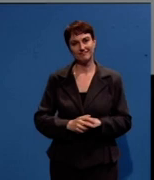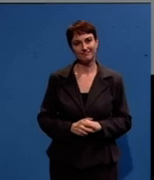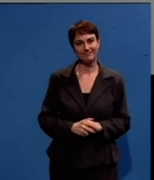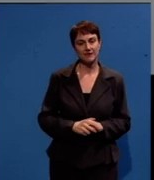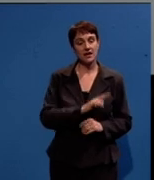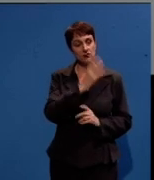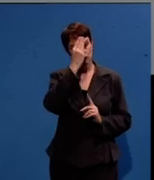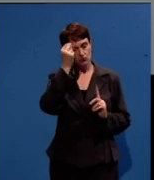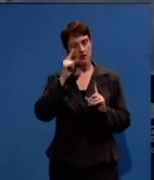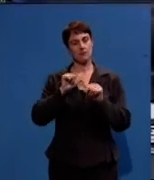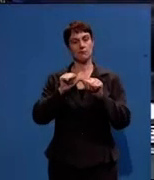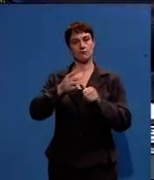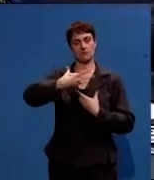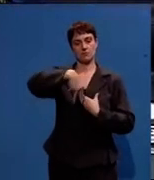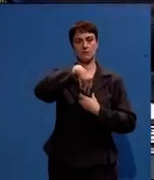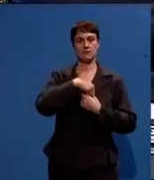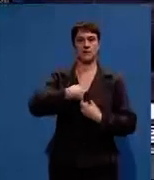us.